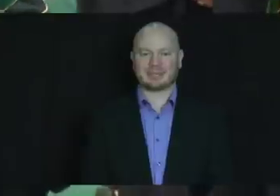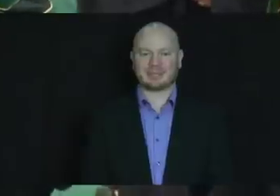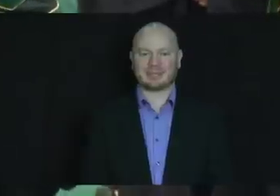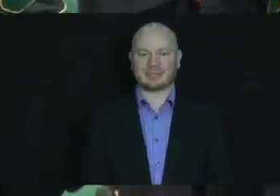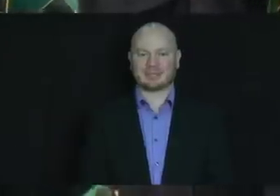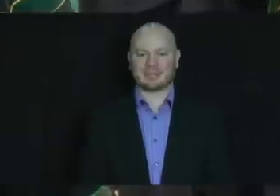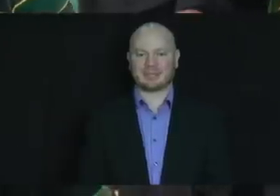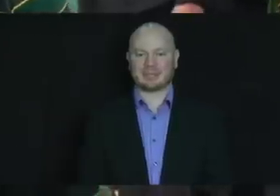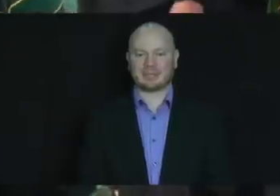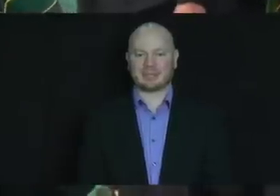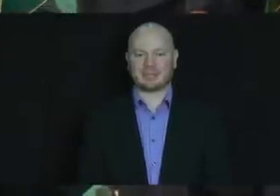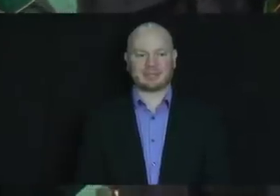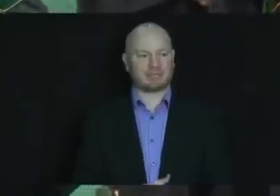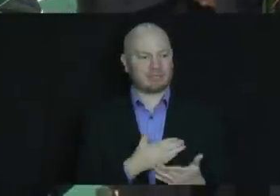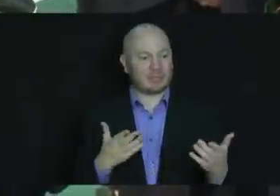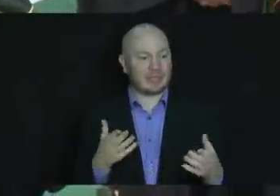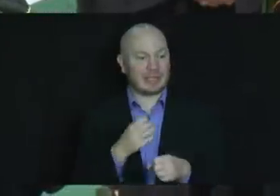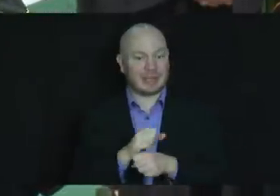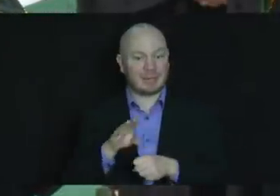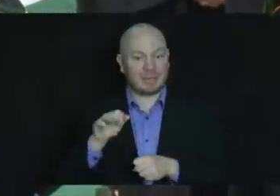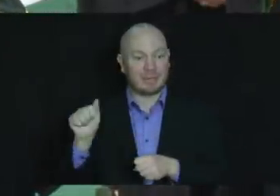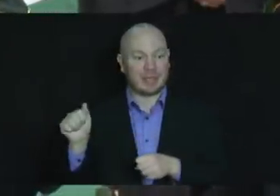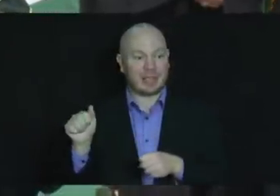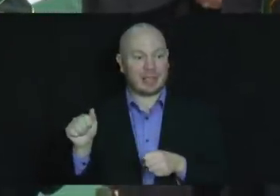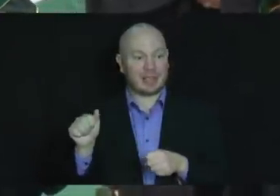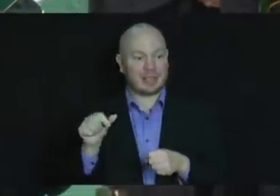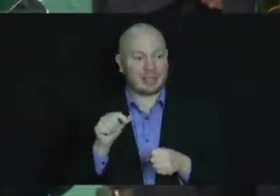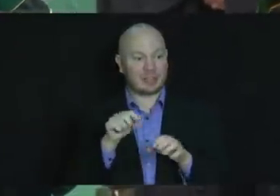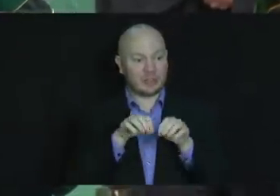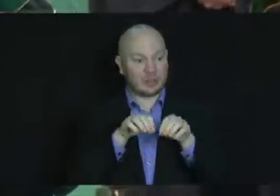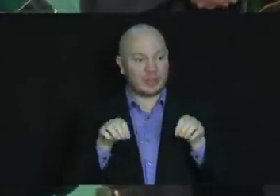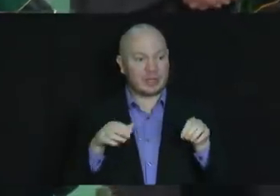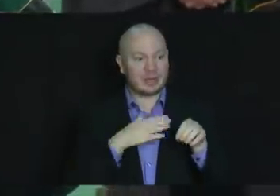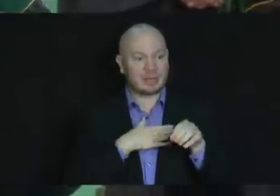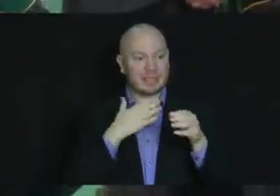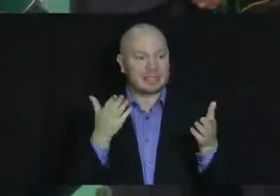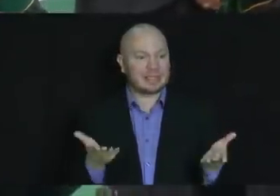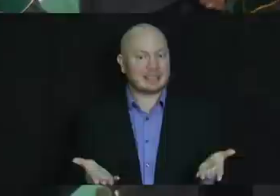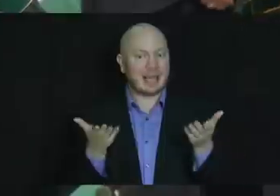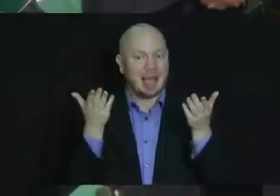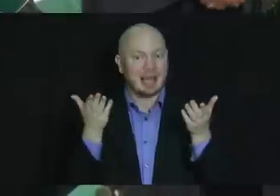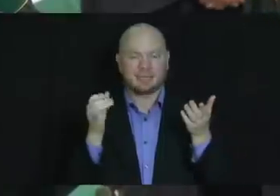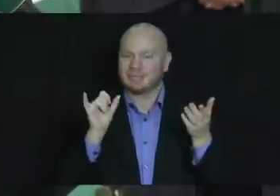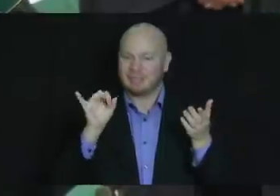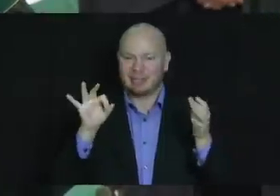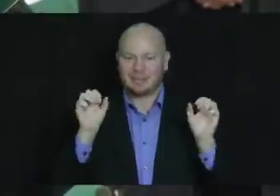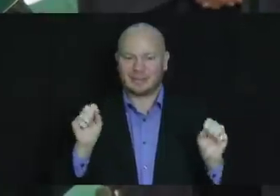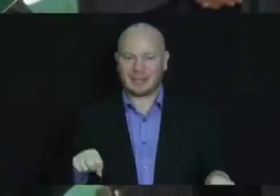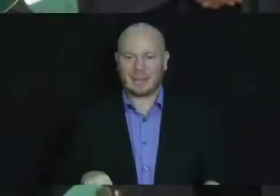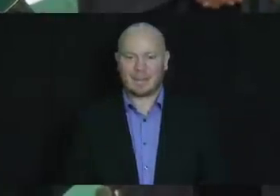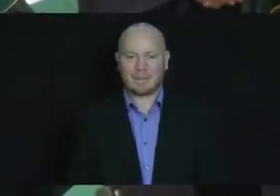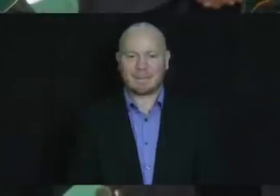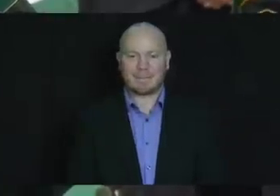Will the candidates for the baccalaureate degree please stand as you are able?